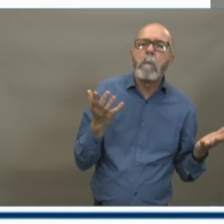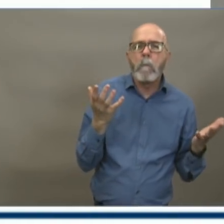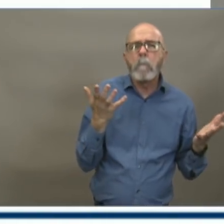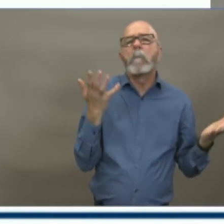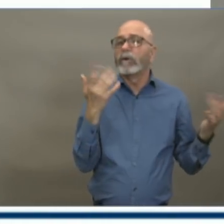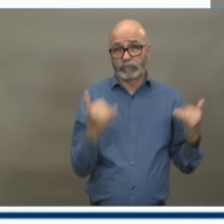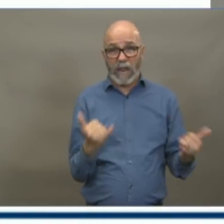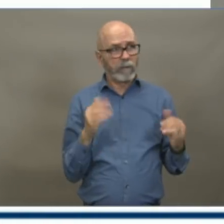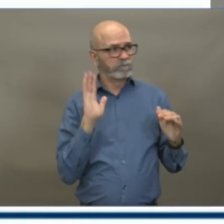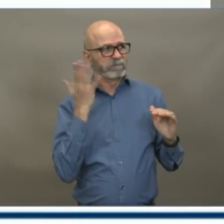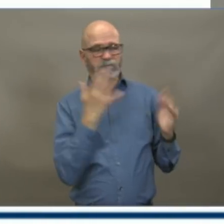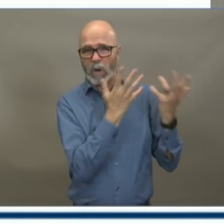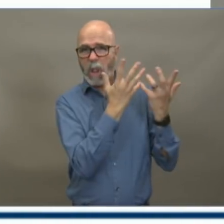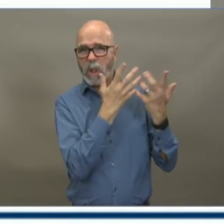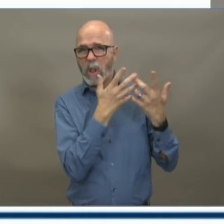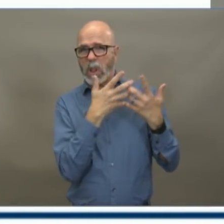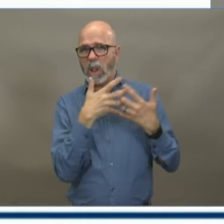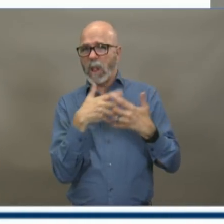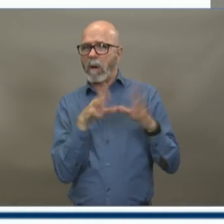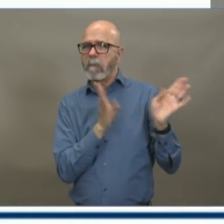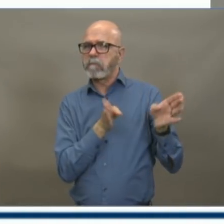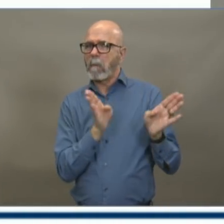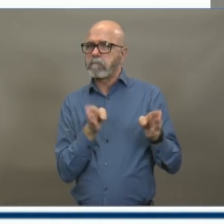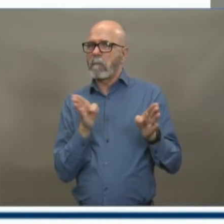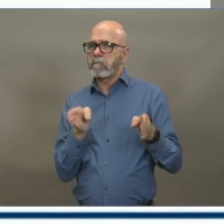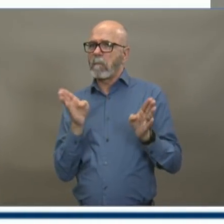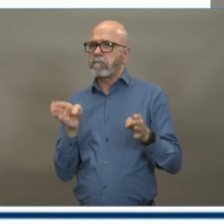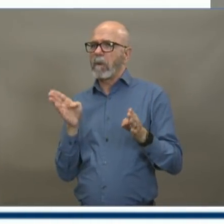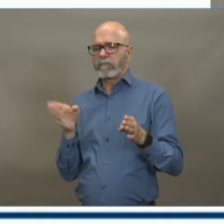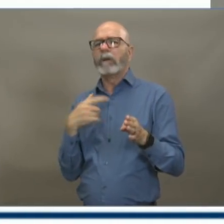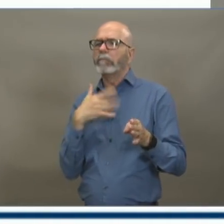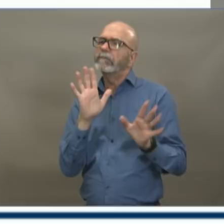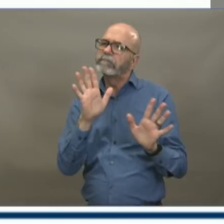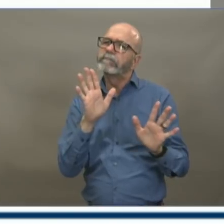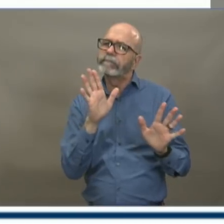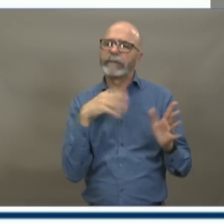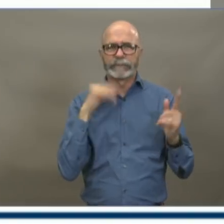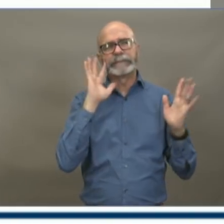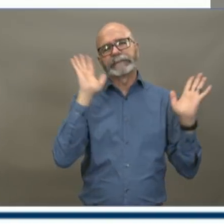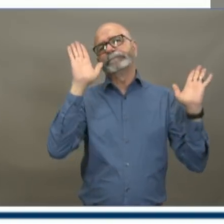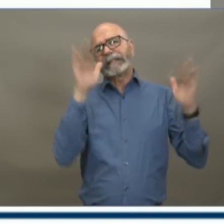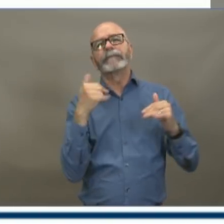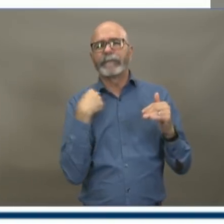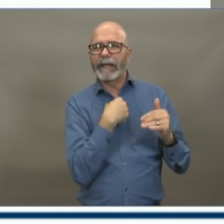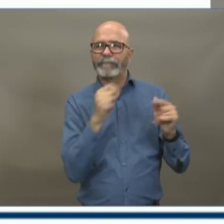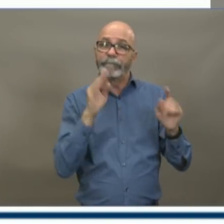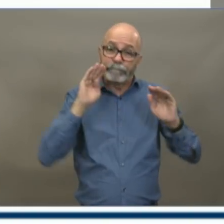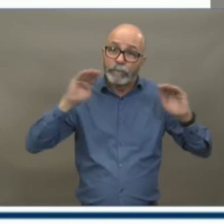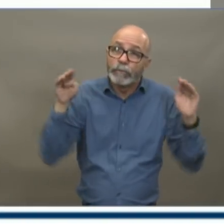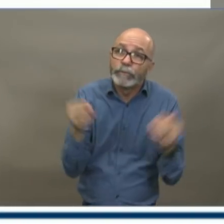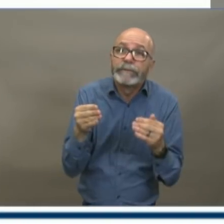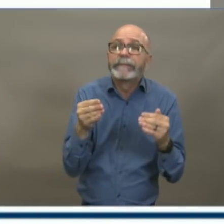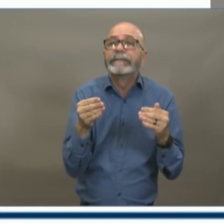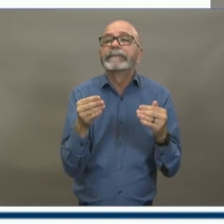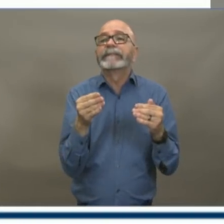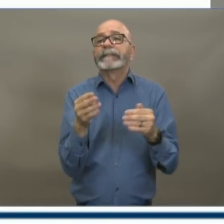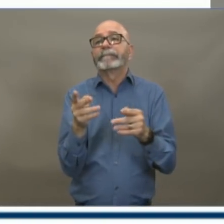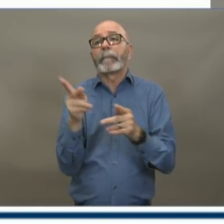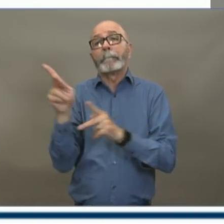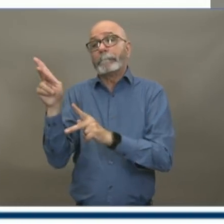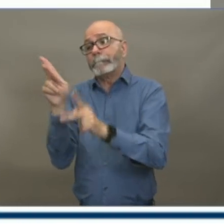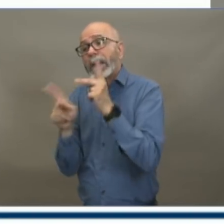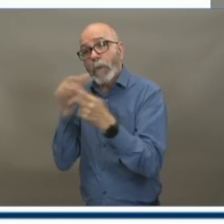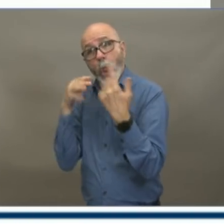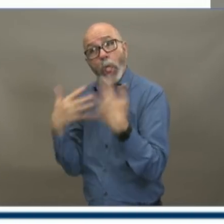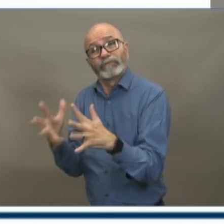and we remain focused on making sure that we get everybody 2 doses within the